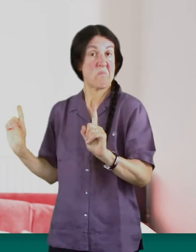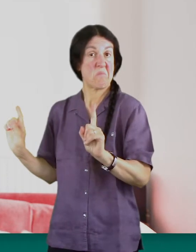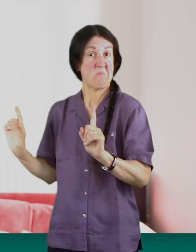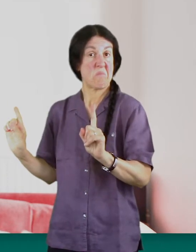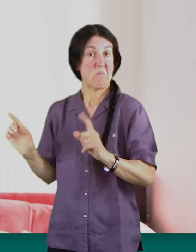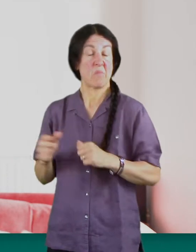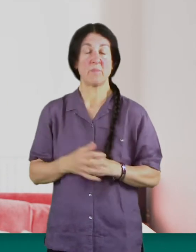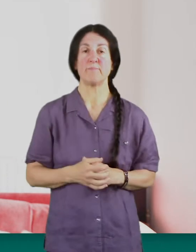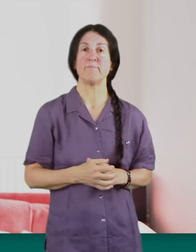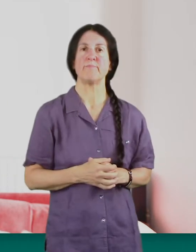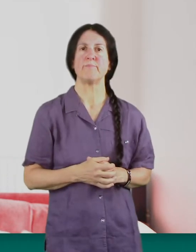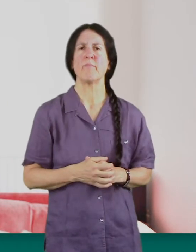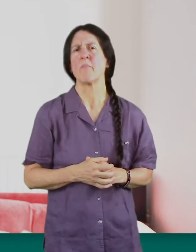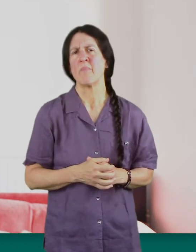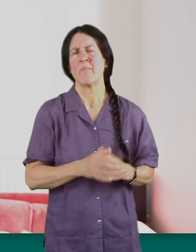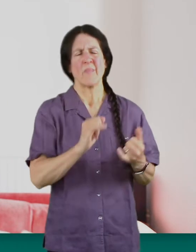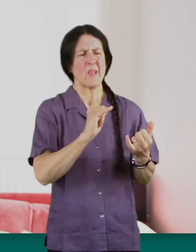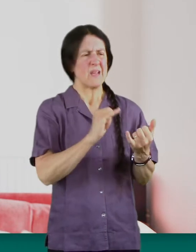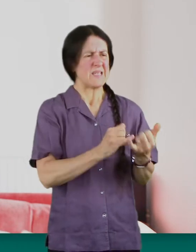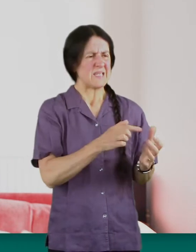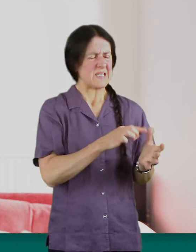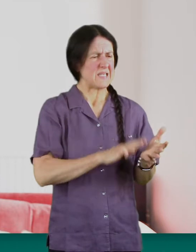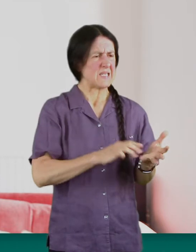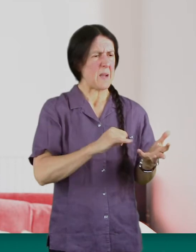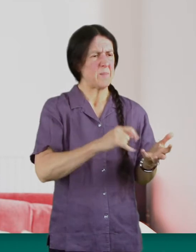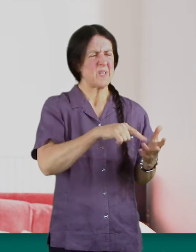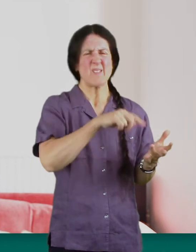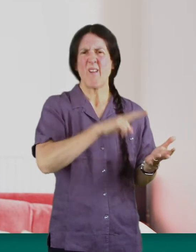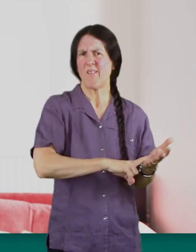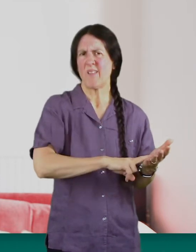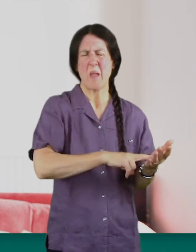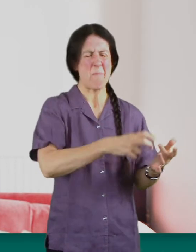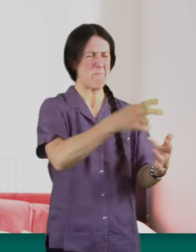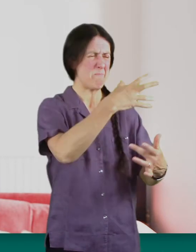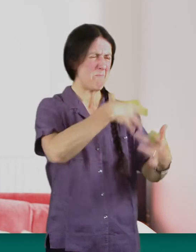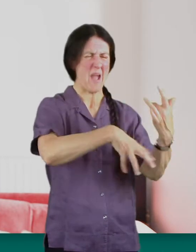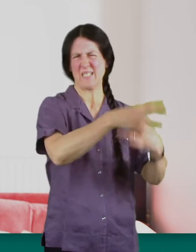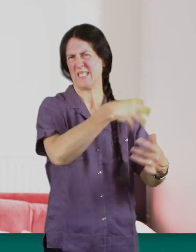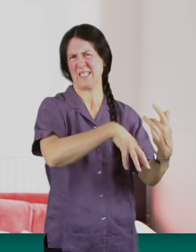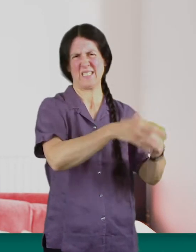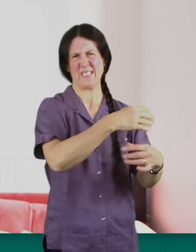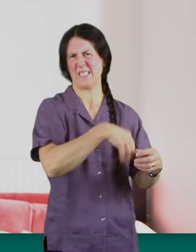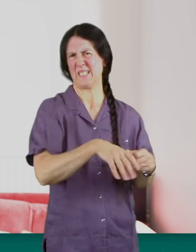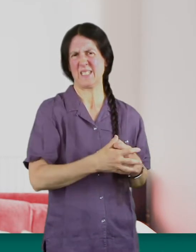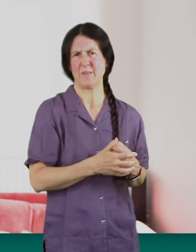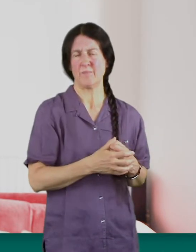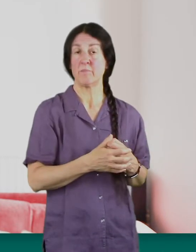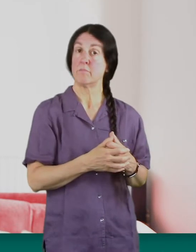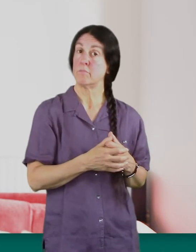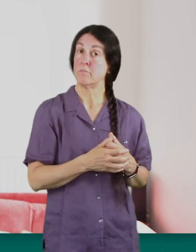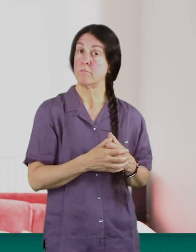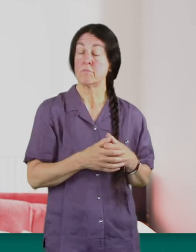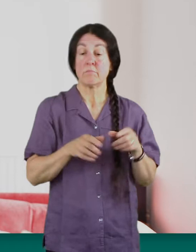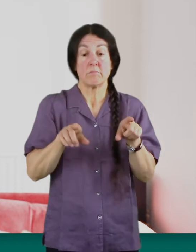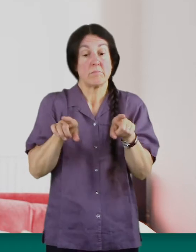So Samson is a mess. And I think what's interesting is similar to the story of Jesus that we have, the